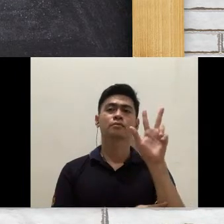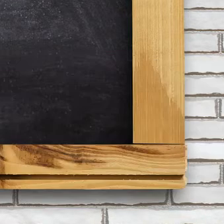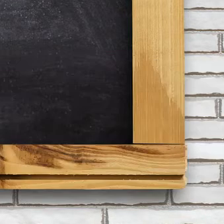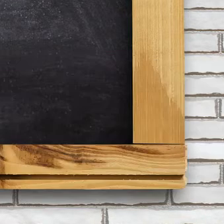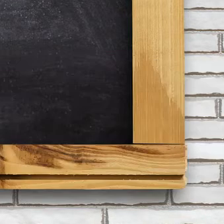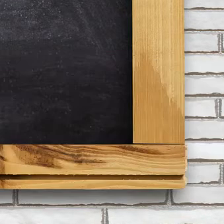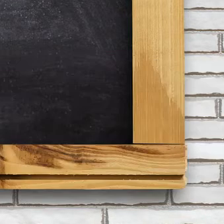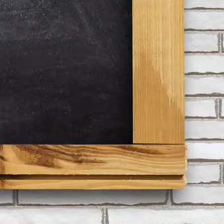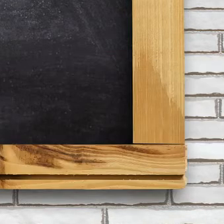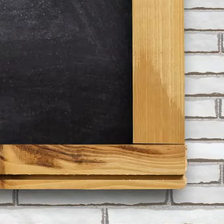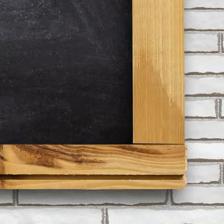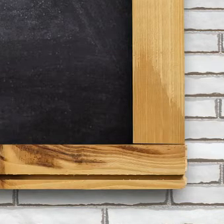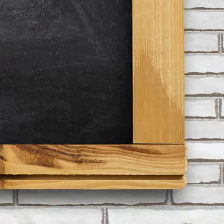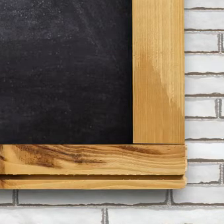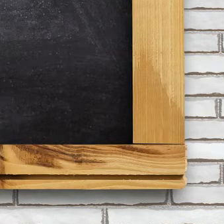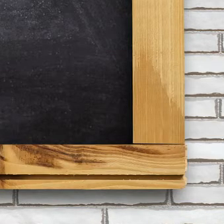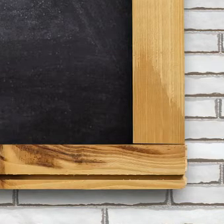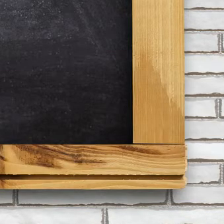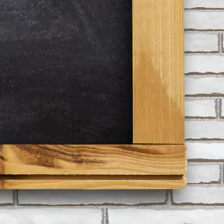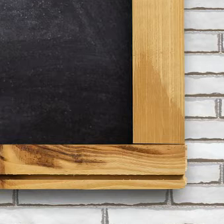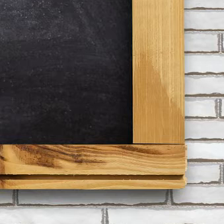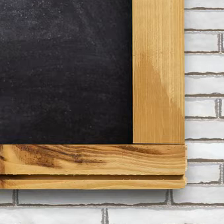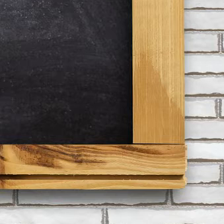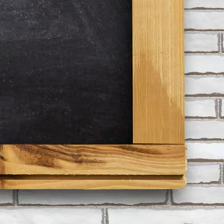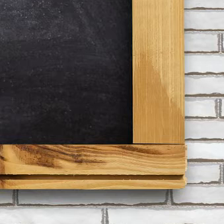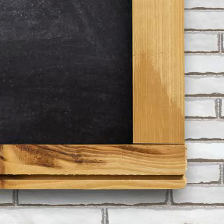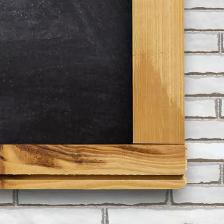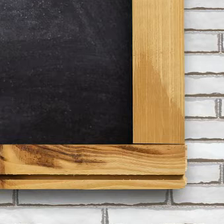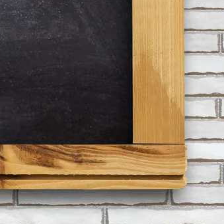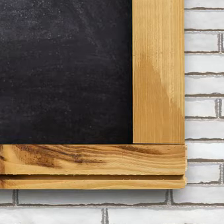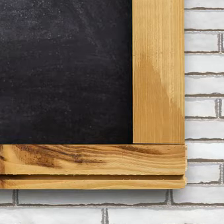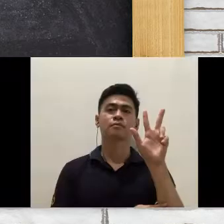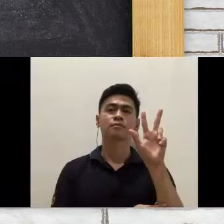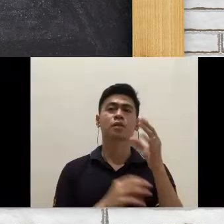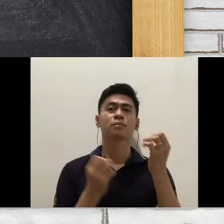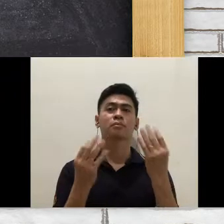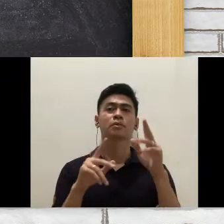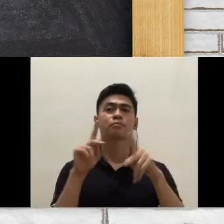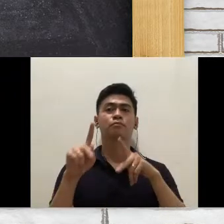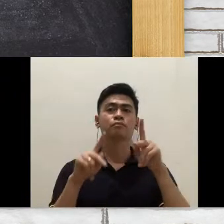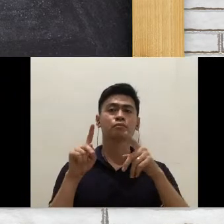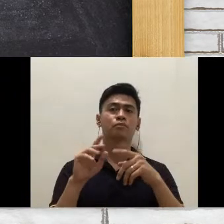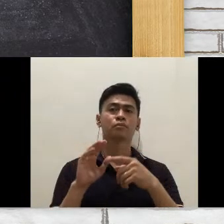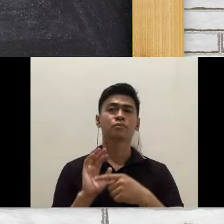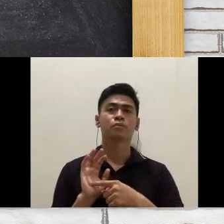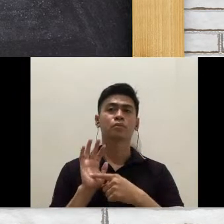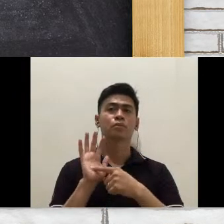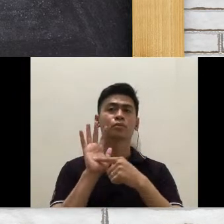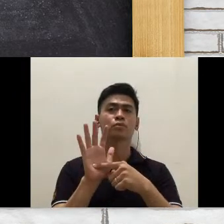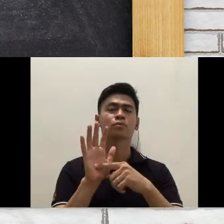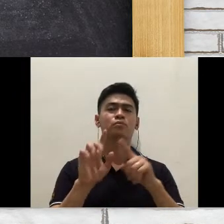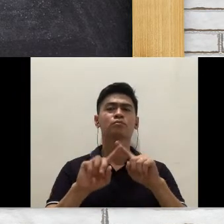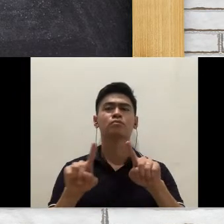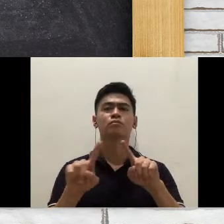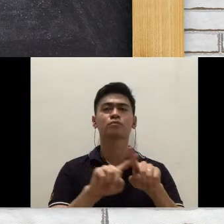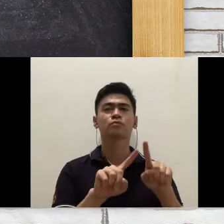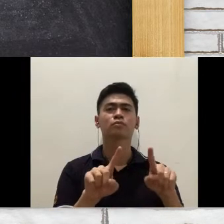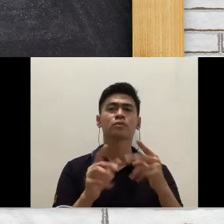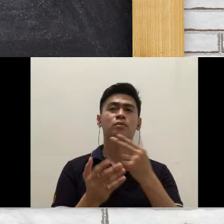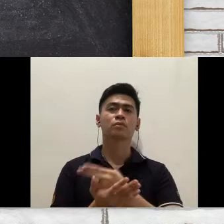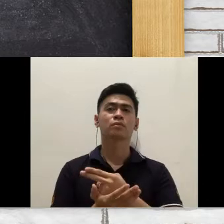Informative. Number 3. Many people showed compassion and helped the needy in this time